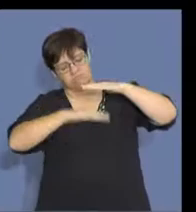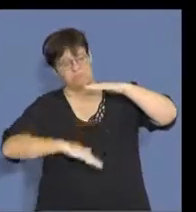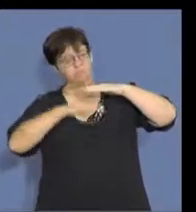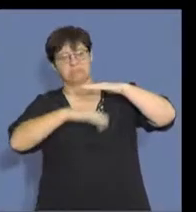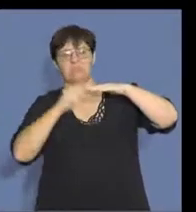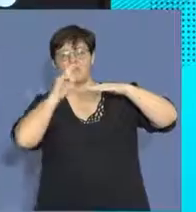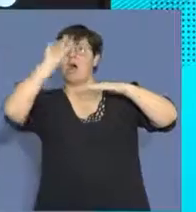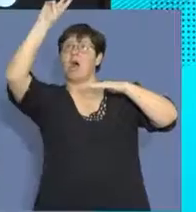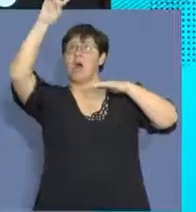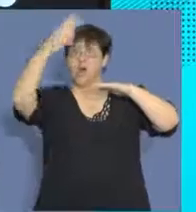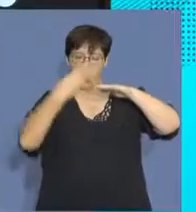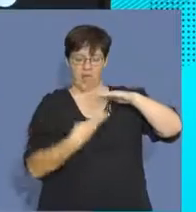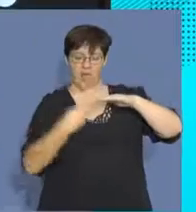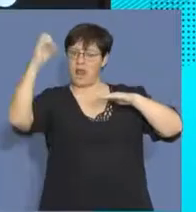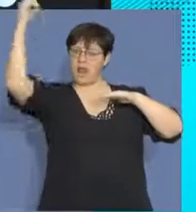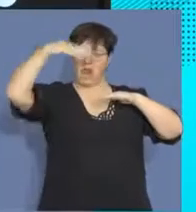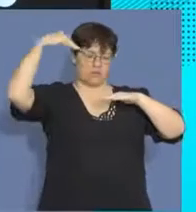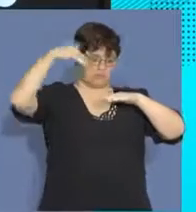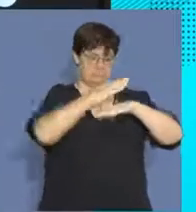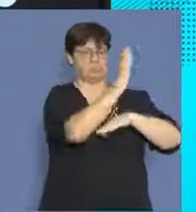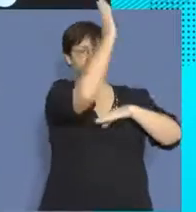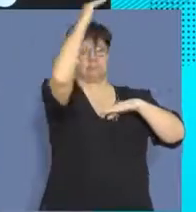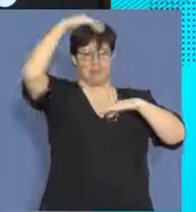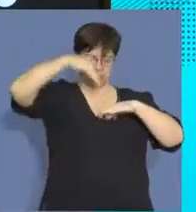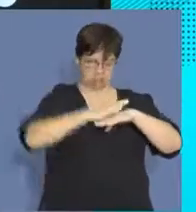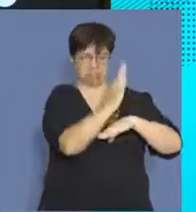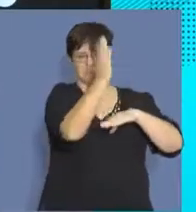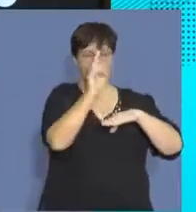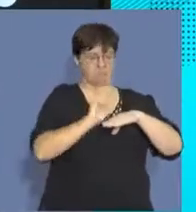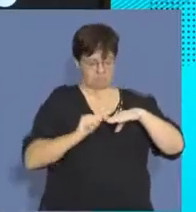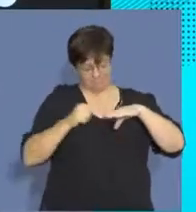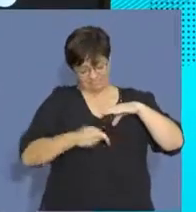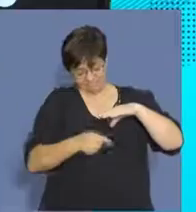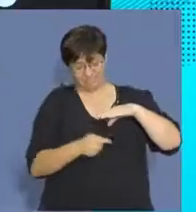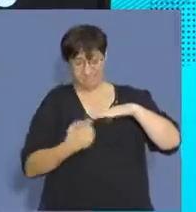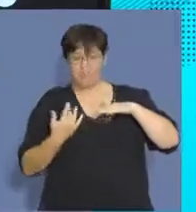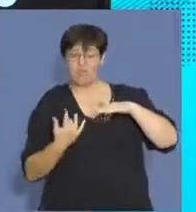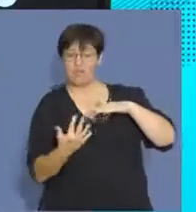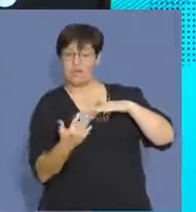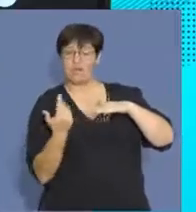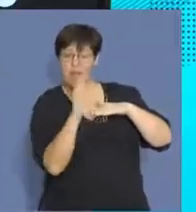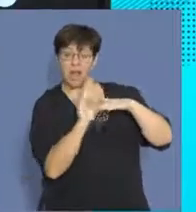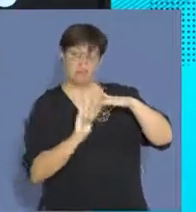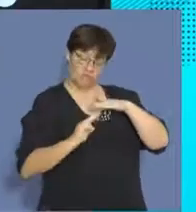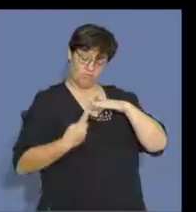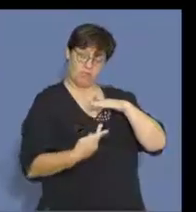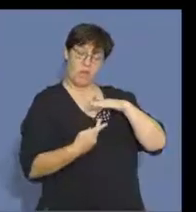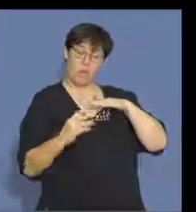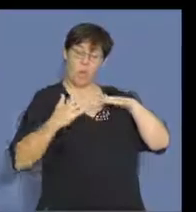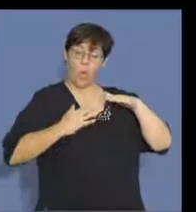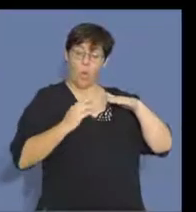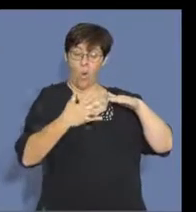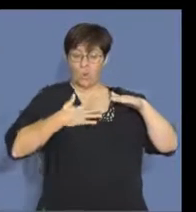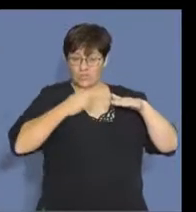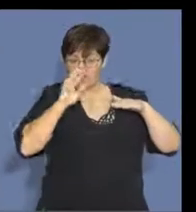in the sense blocking out the light from reaching further into the bottom of that water body. And this in turn